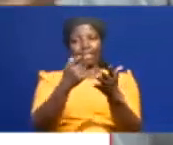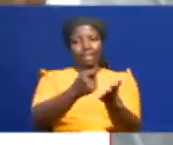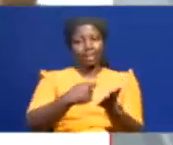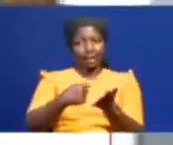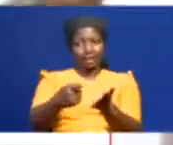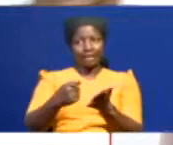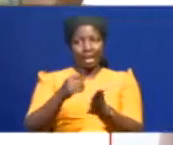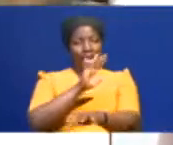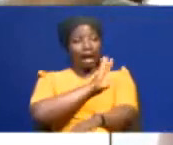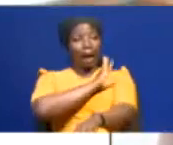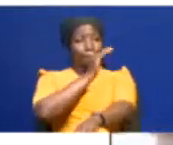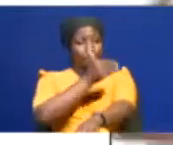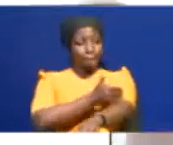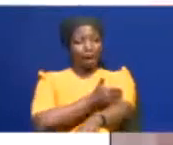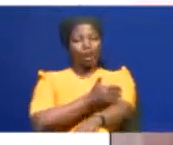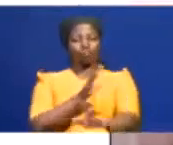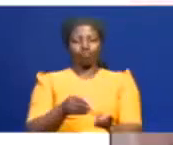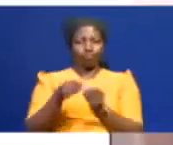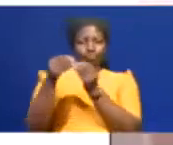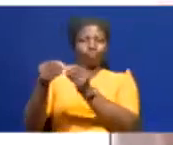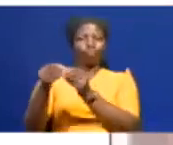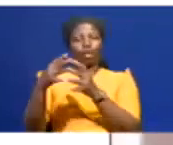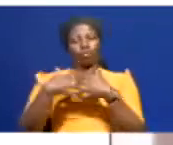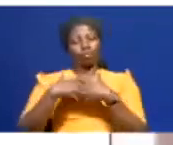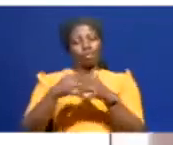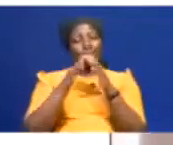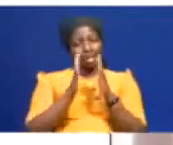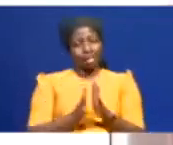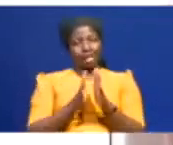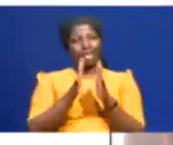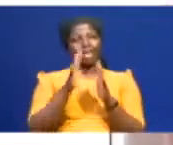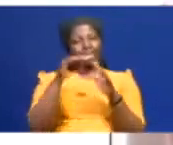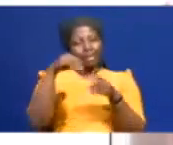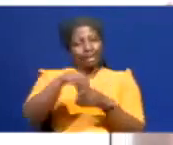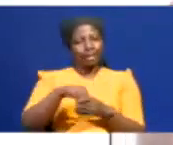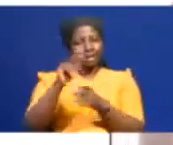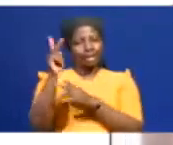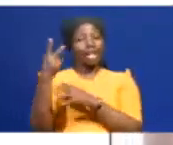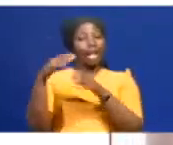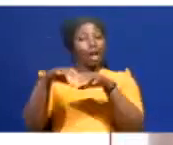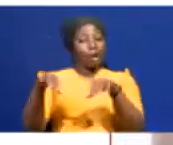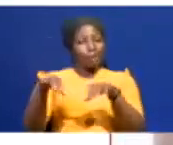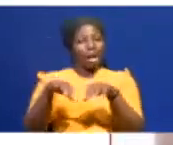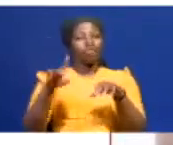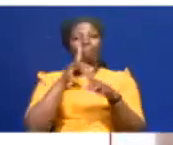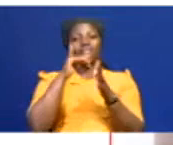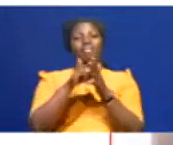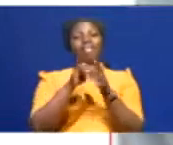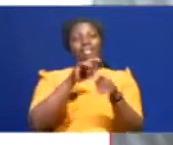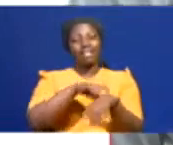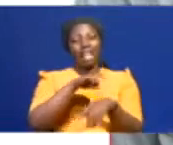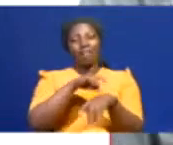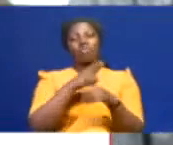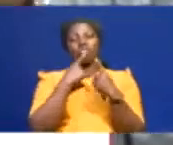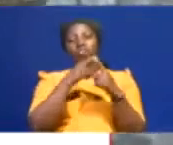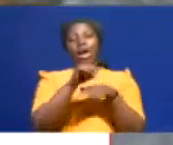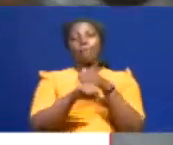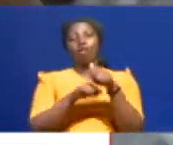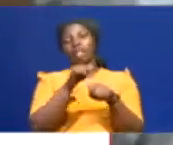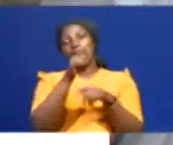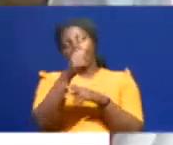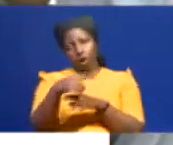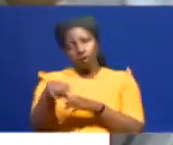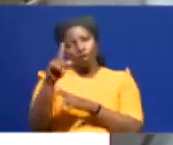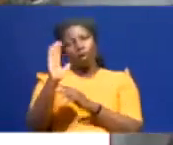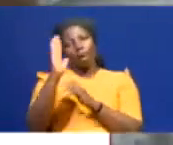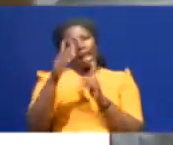delegated powers to the engineers at Kenya Pipeline, so that when it comes to matters of approval, we'll allow them